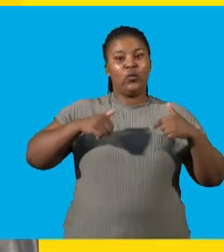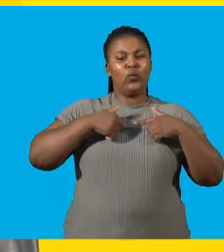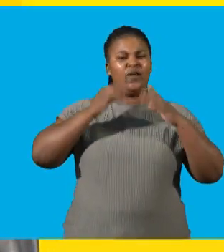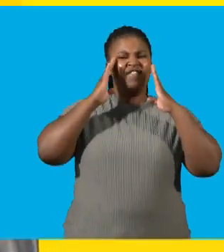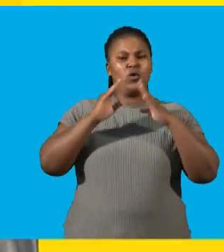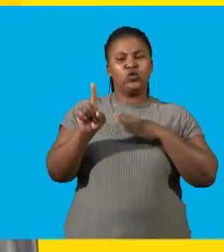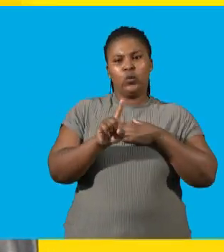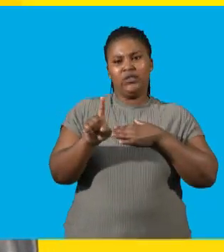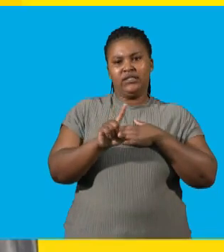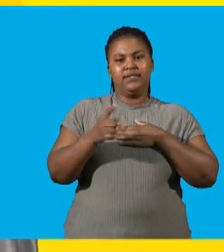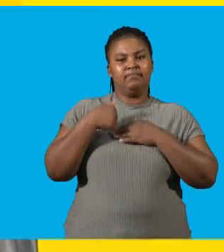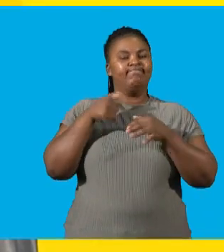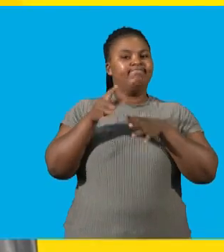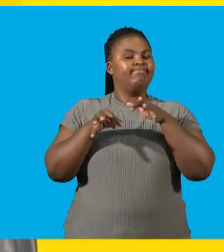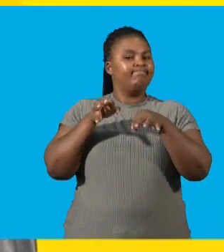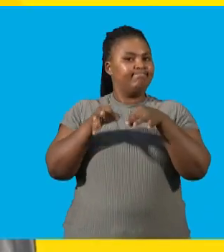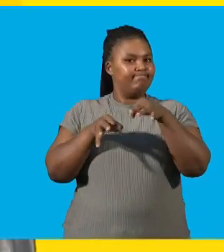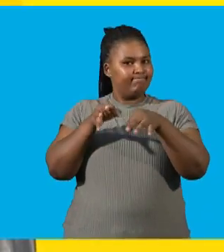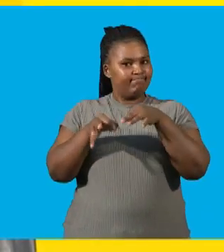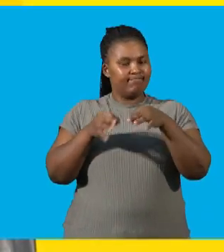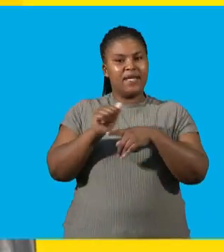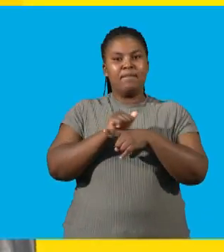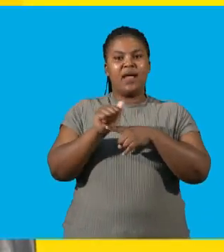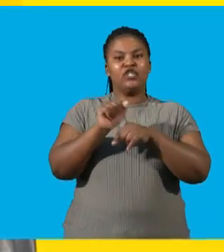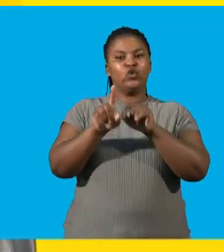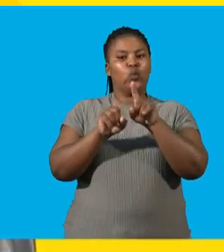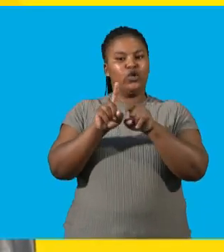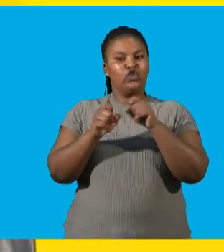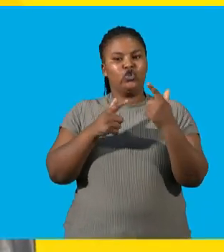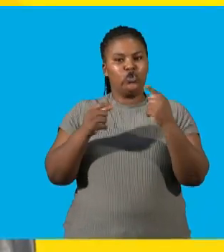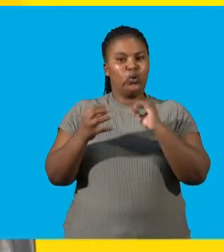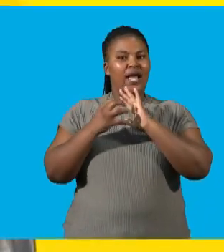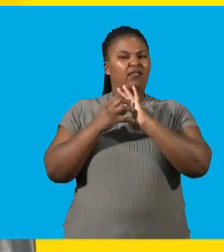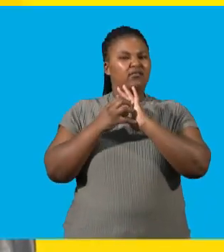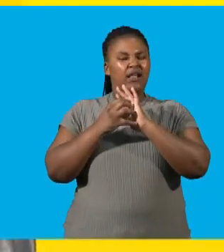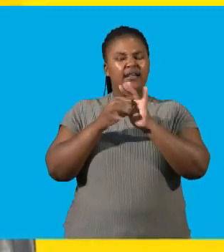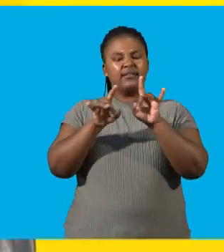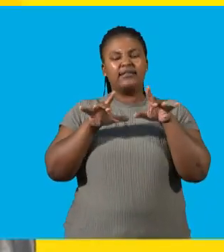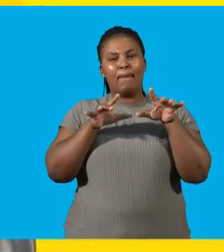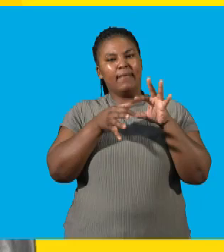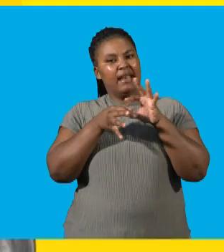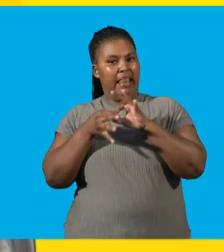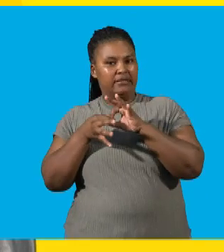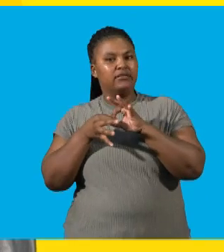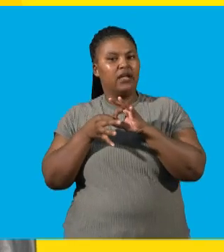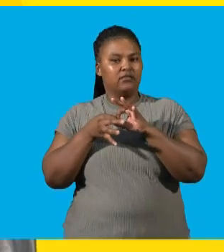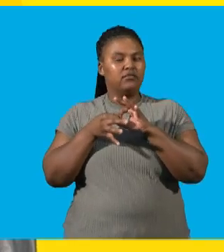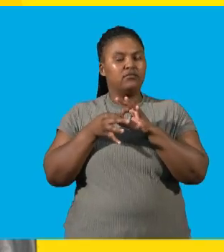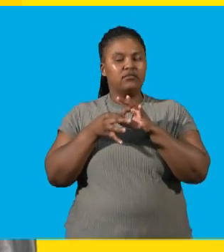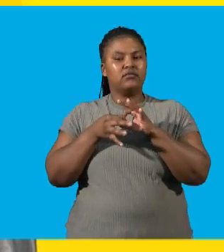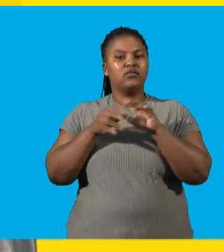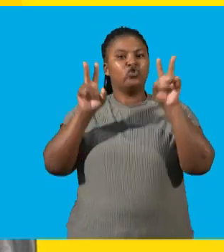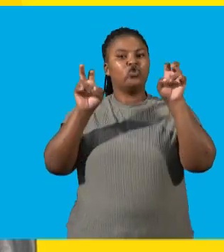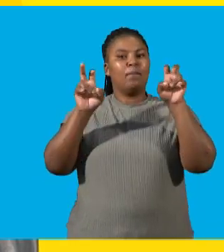this lesson, I'm going to take you through practice questions, exam-related questions, based on